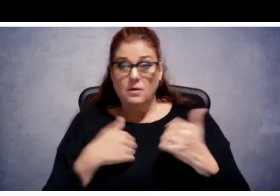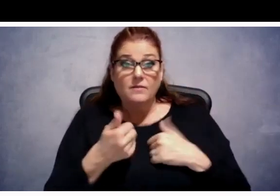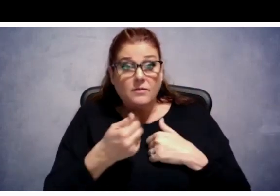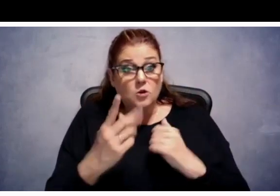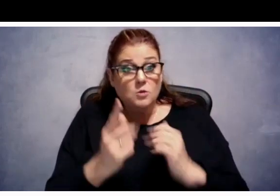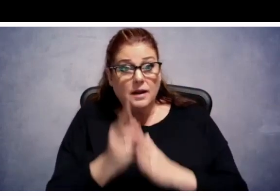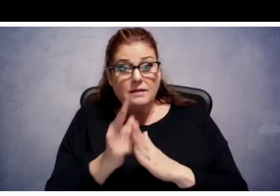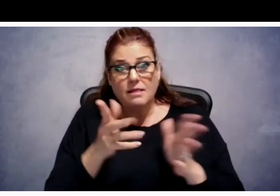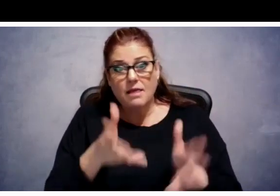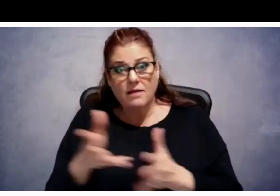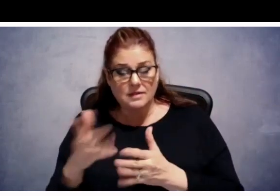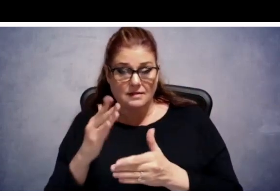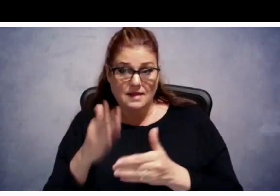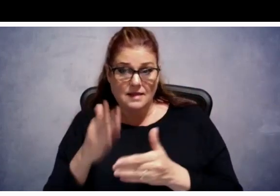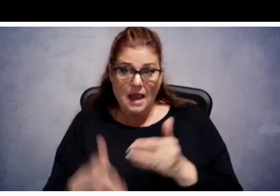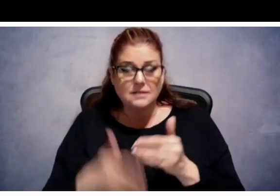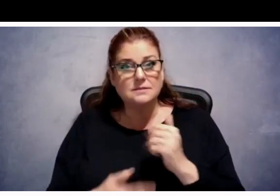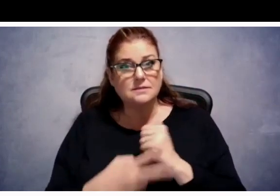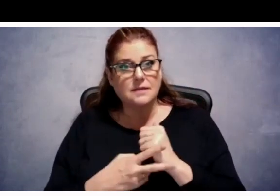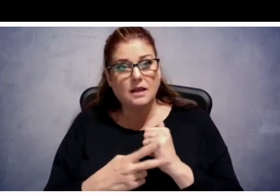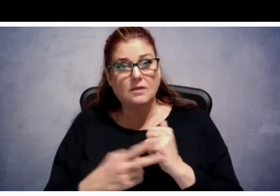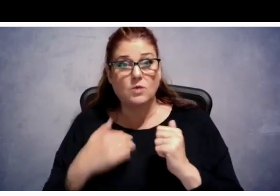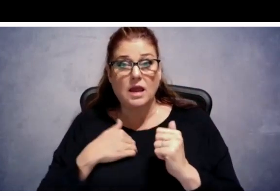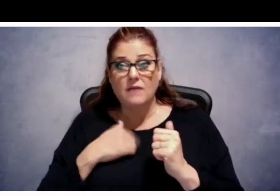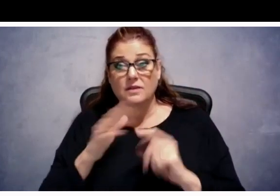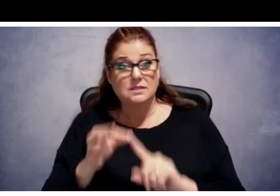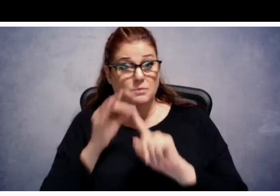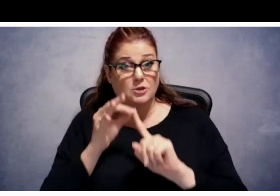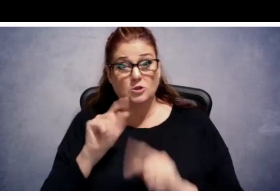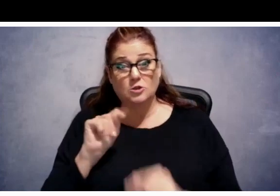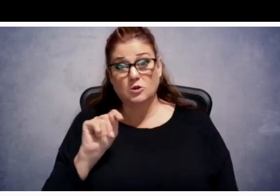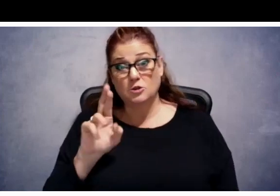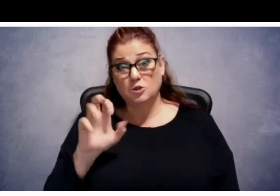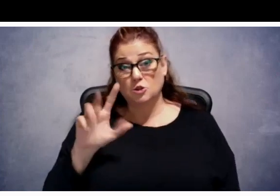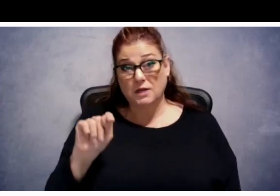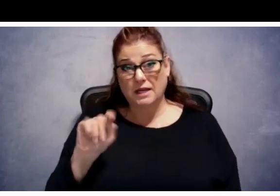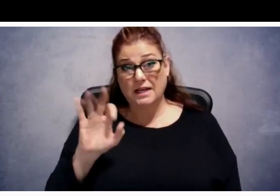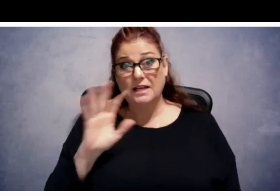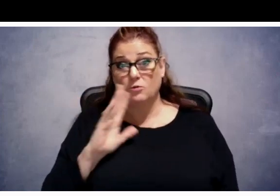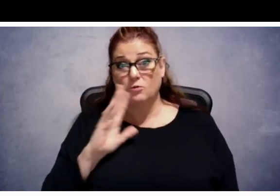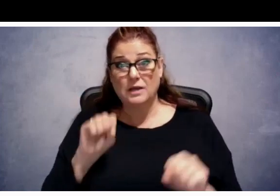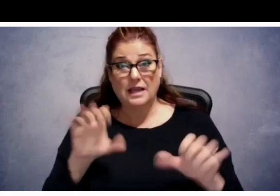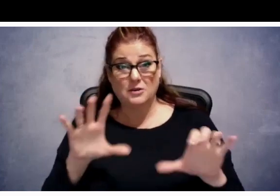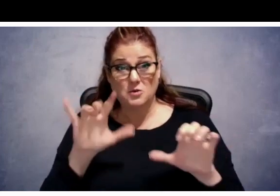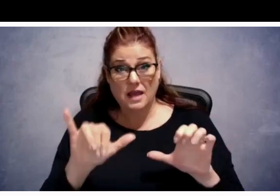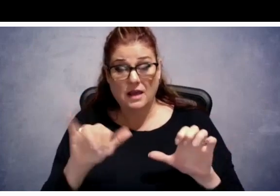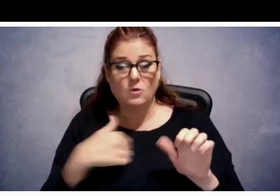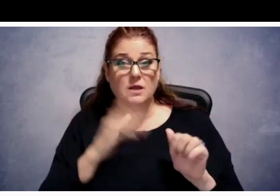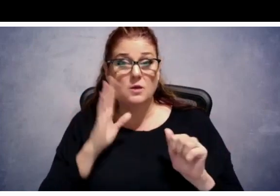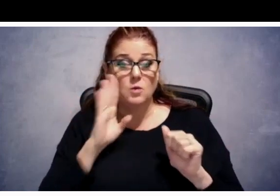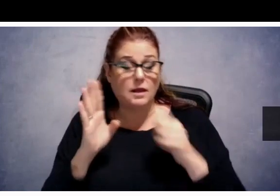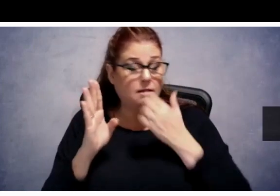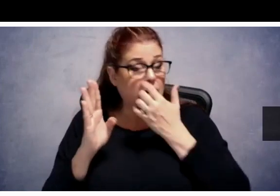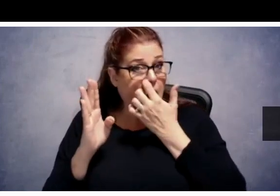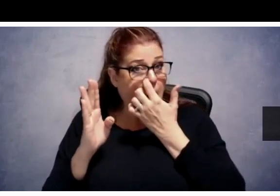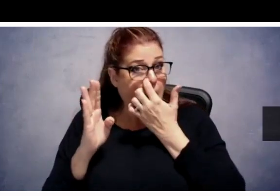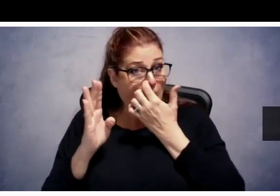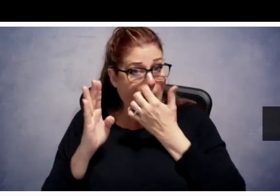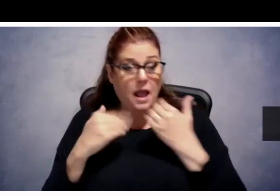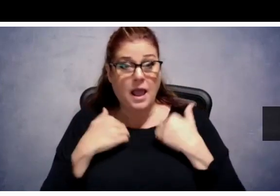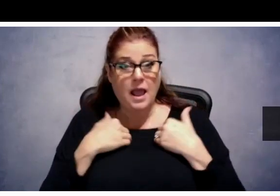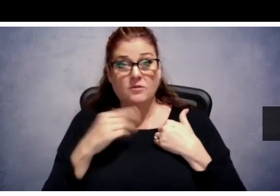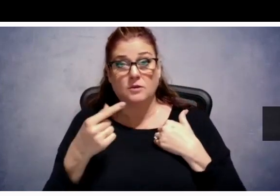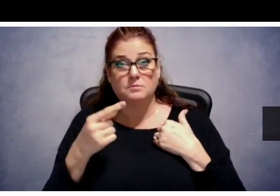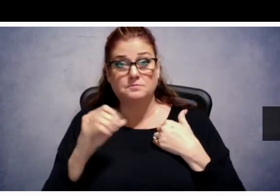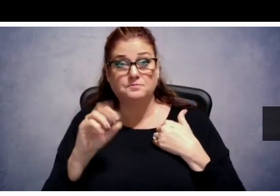minutes here left at the end, and we have a special treat, if we can pull it off, where we're going to have